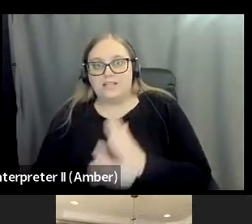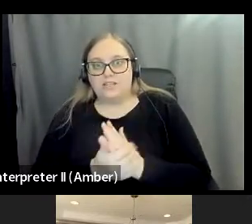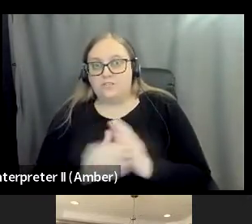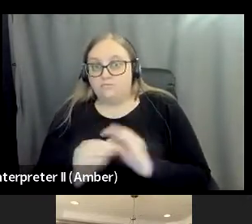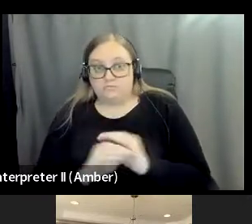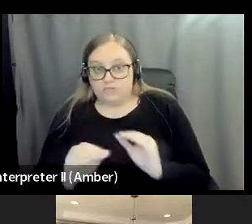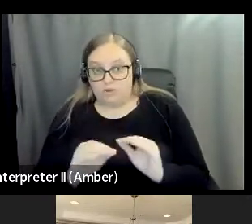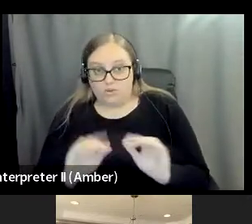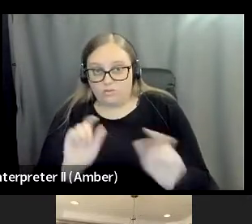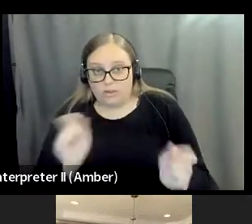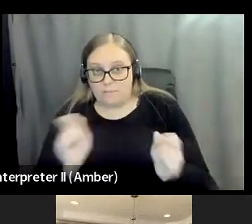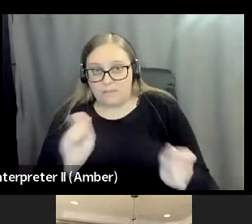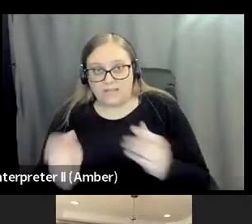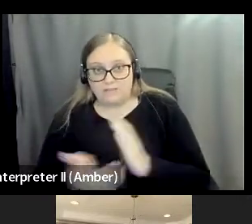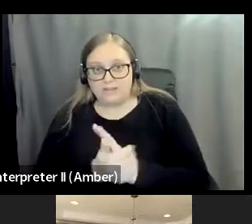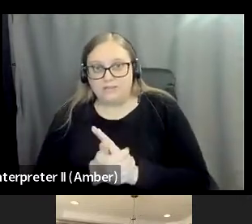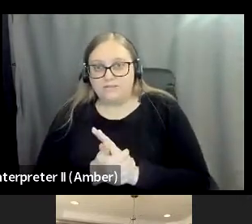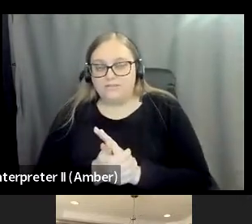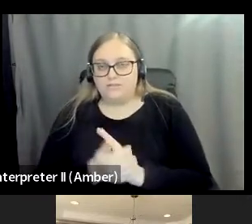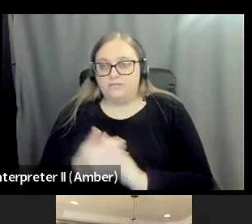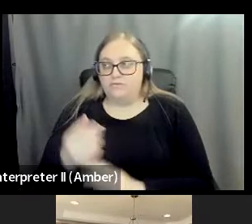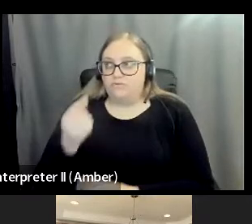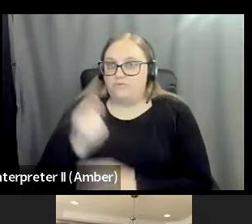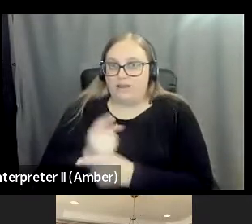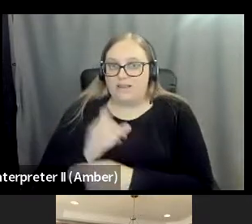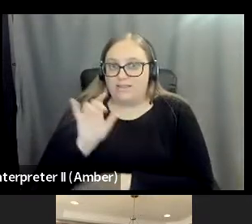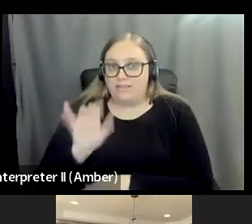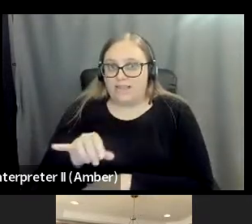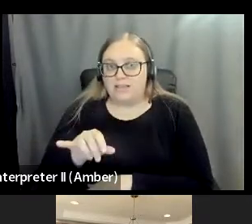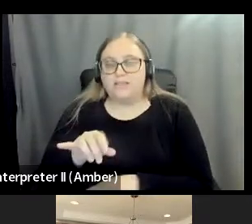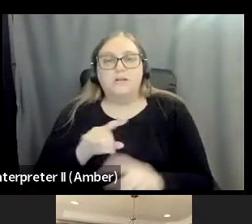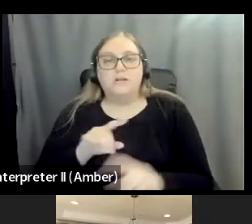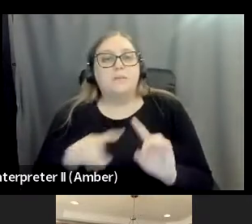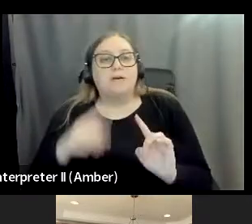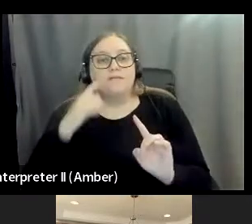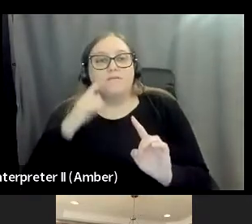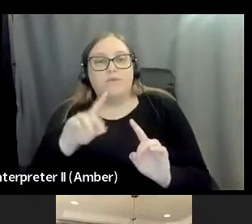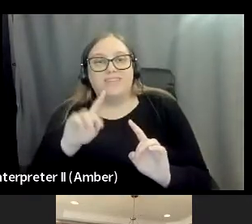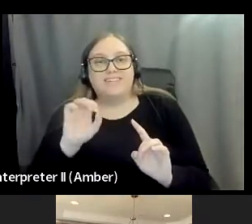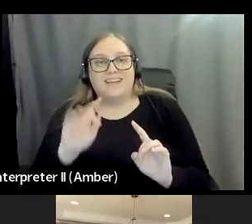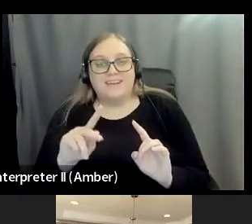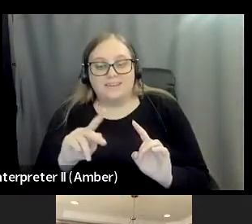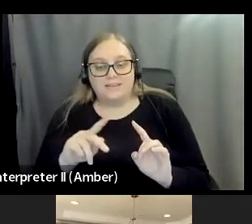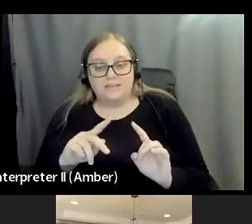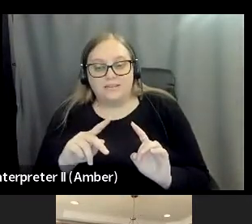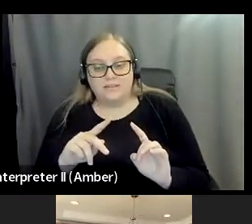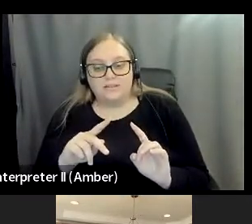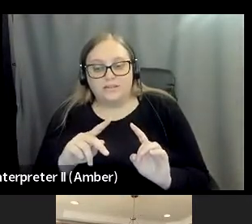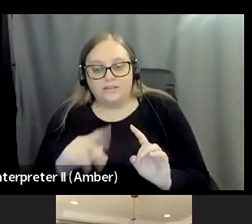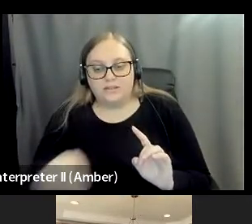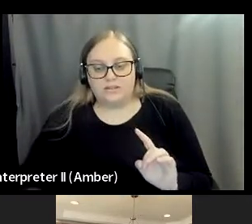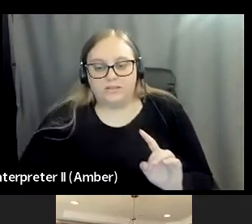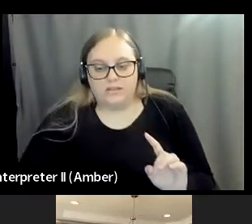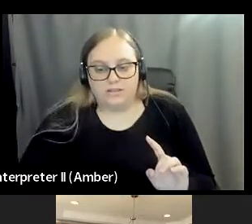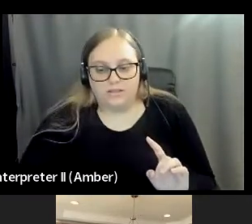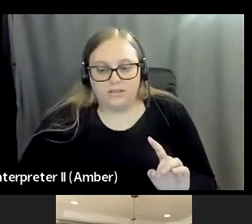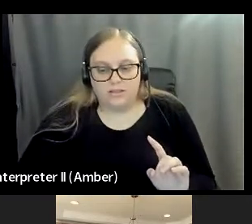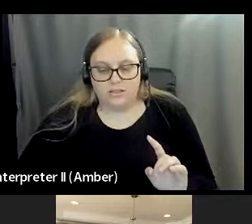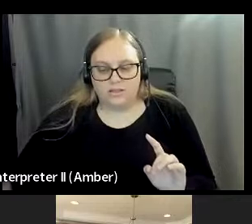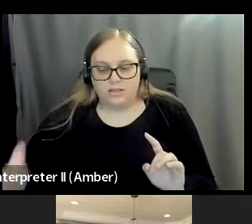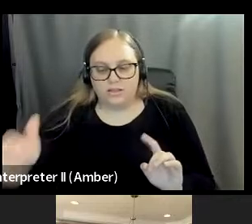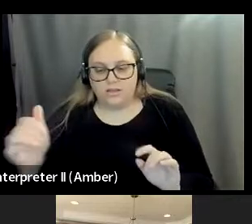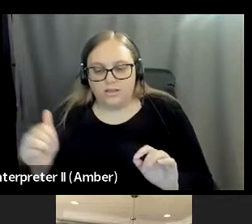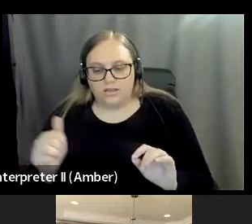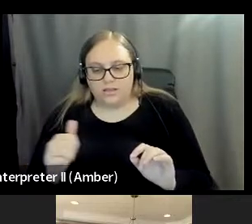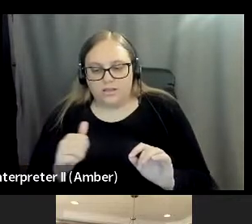amendments to it. That's right, to the deck. With regard to the deck, Right, yeah, that's as far as I know. Madam Secretary,